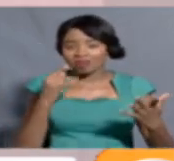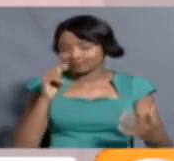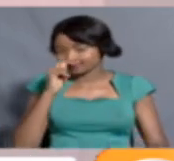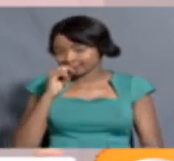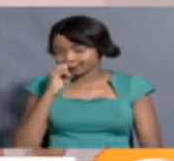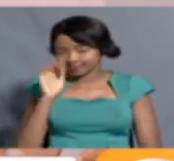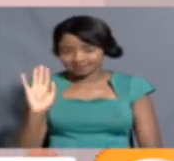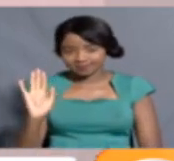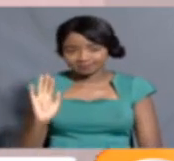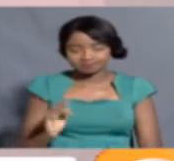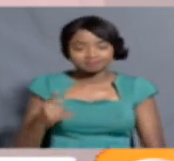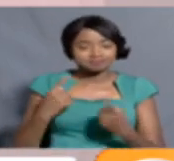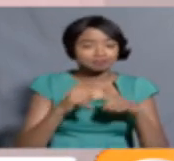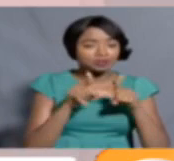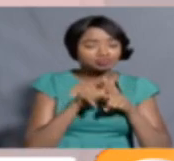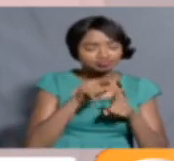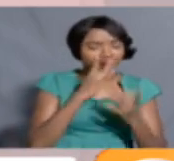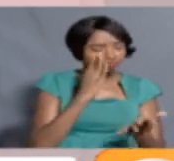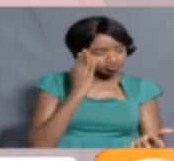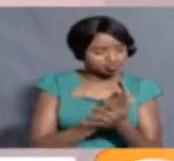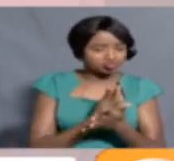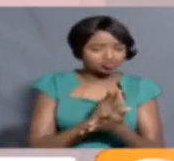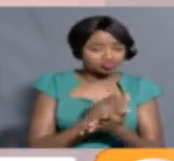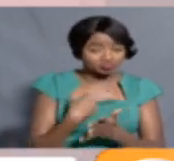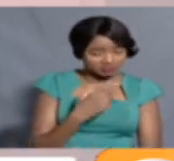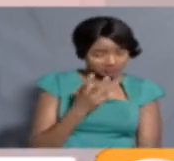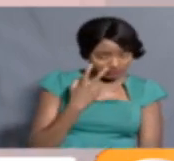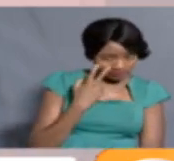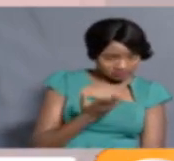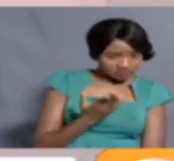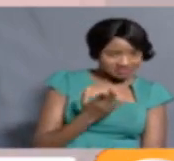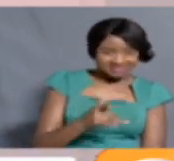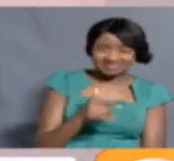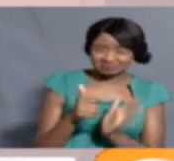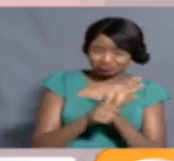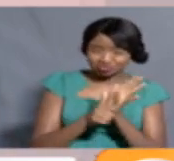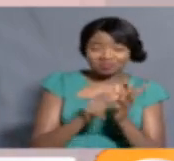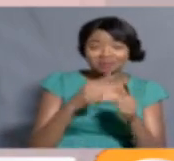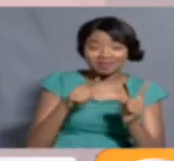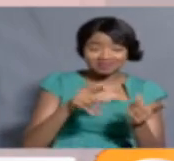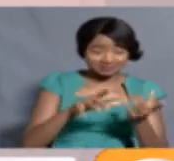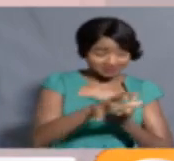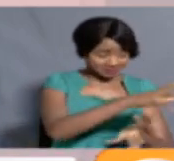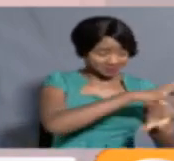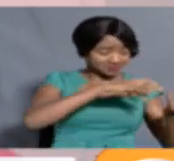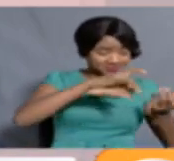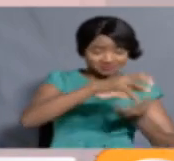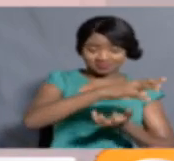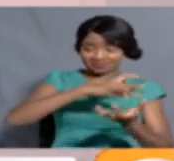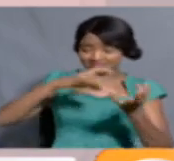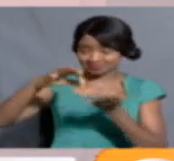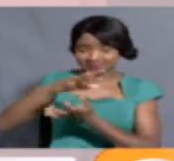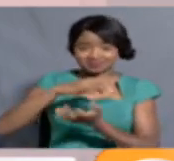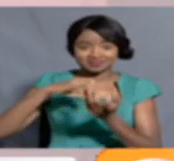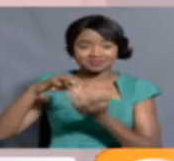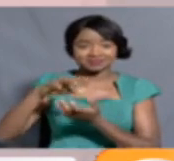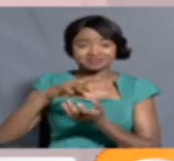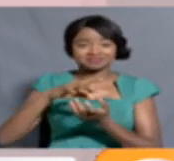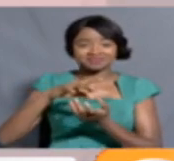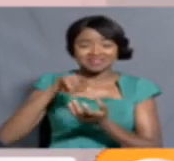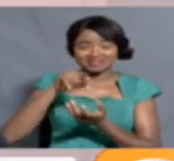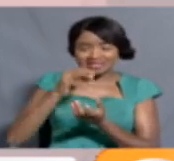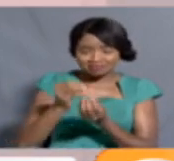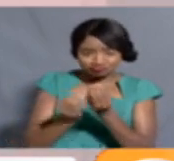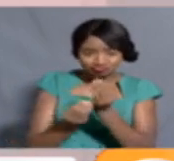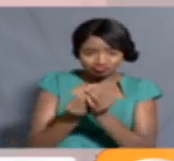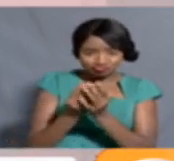and it's a real thing. I mean, it sounds bizarre, but that cyclone had a way of, when cyclones happen, they create